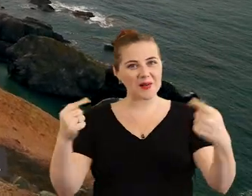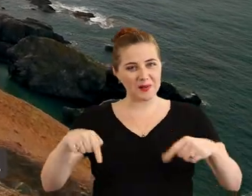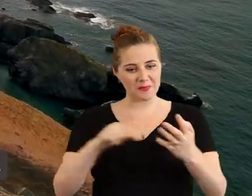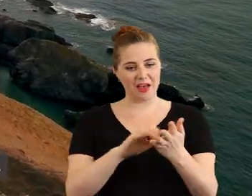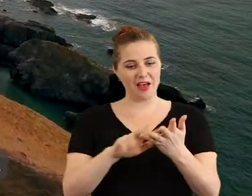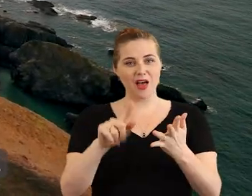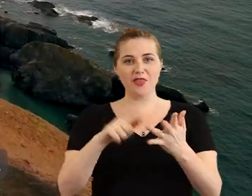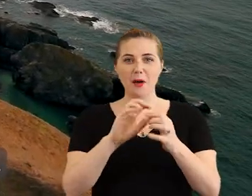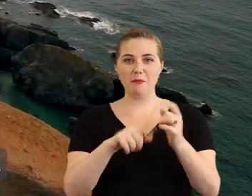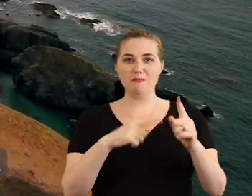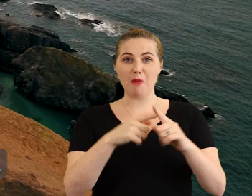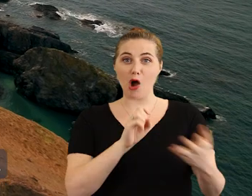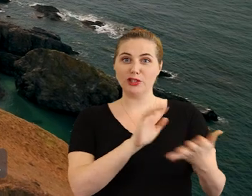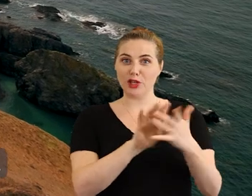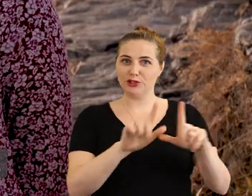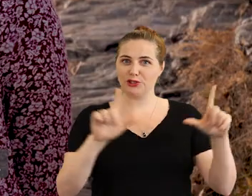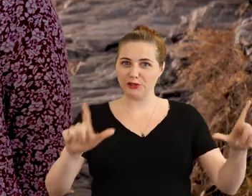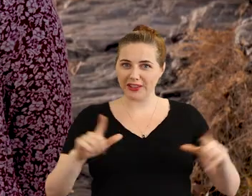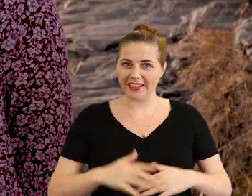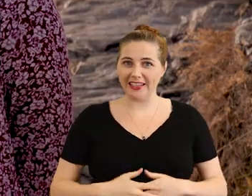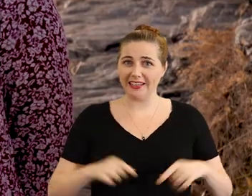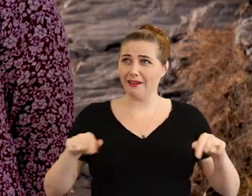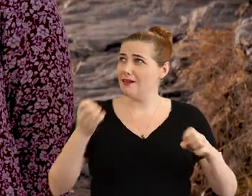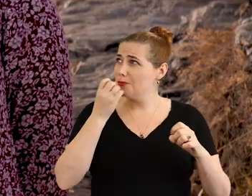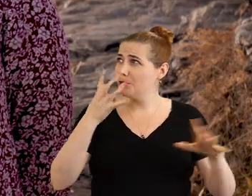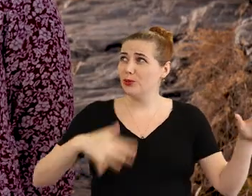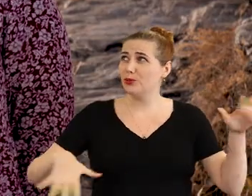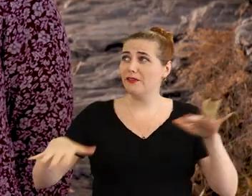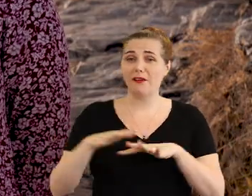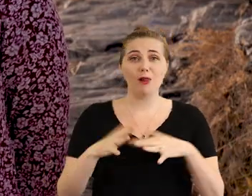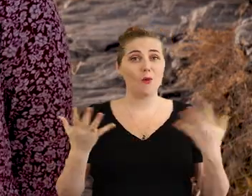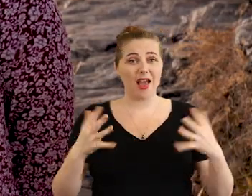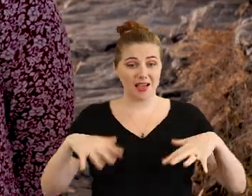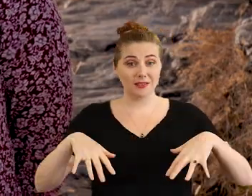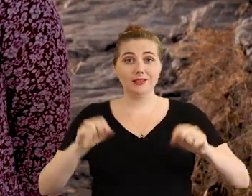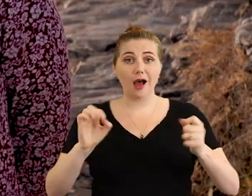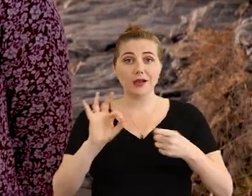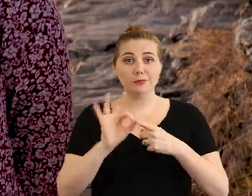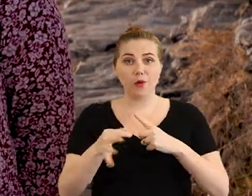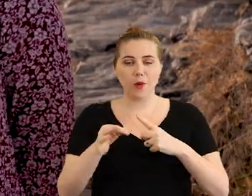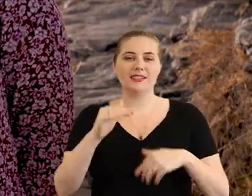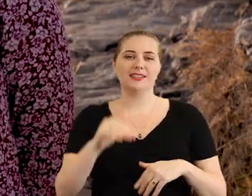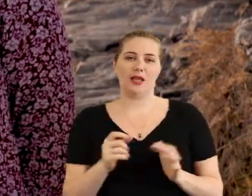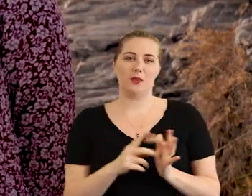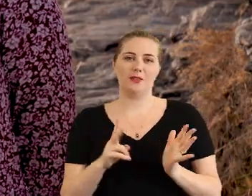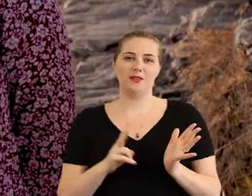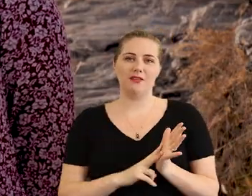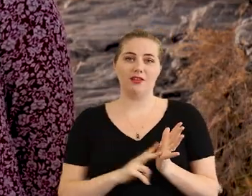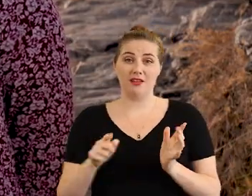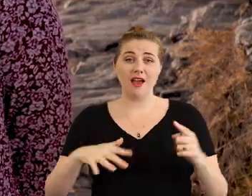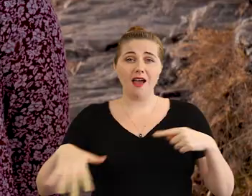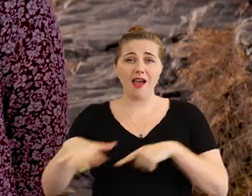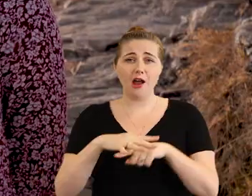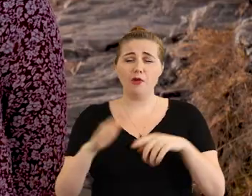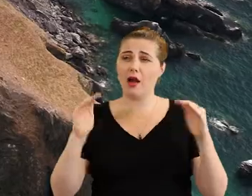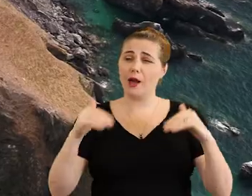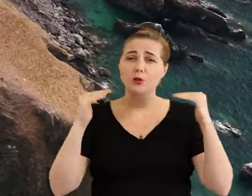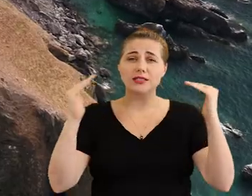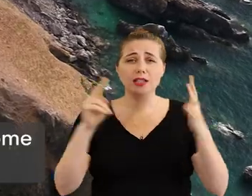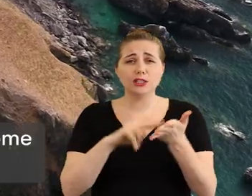Hello and welcome to The Box on Screen. I'm at the stunning Start Point in South Devon, an area